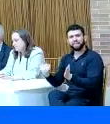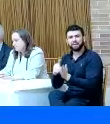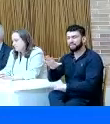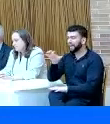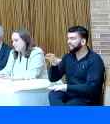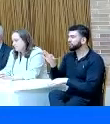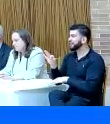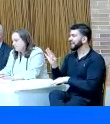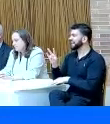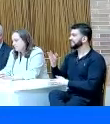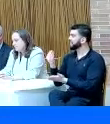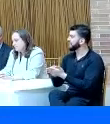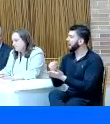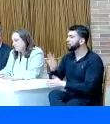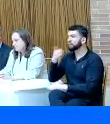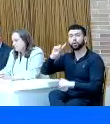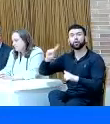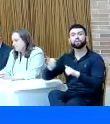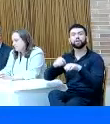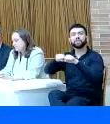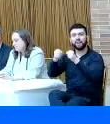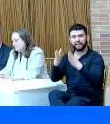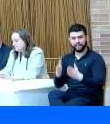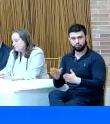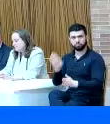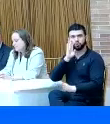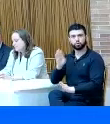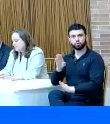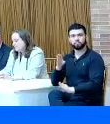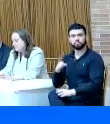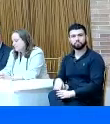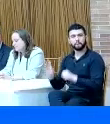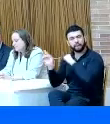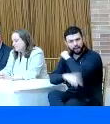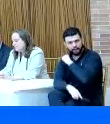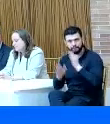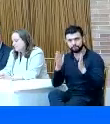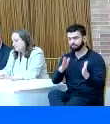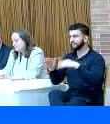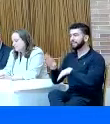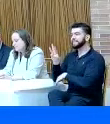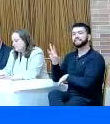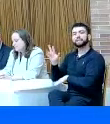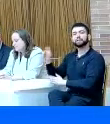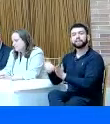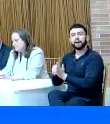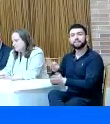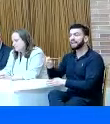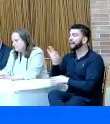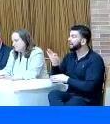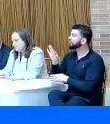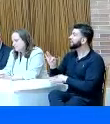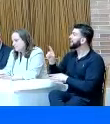$2,597 for your first violation about6 $3,991 for your